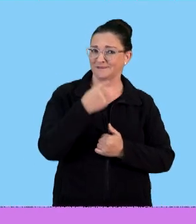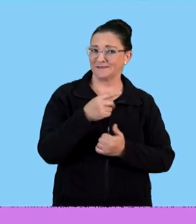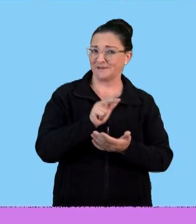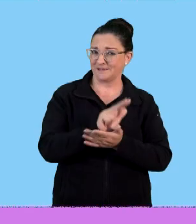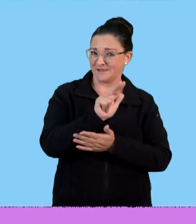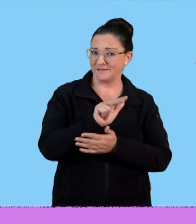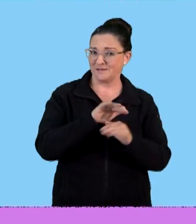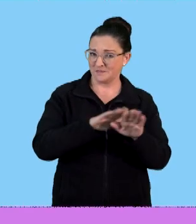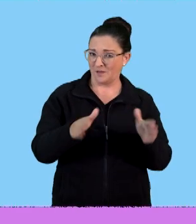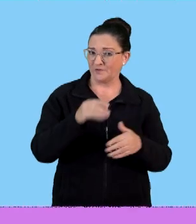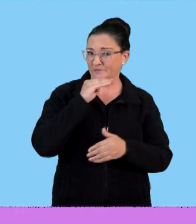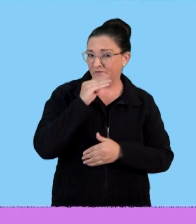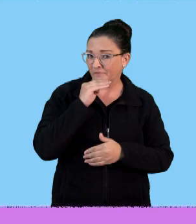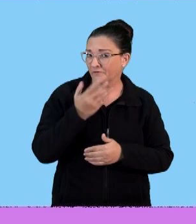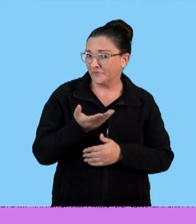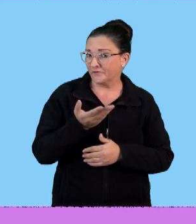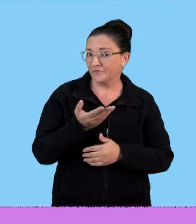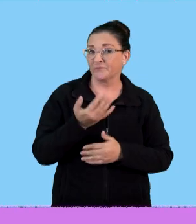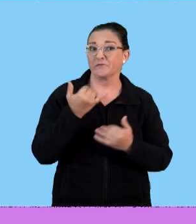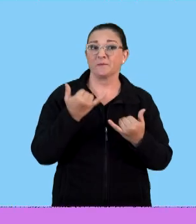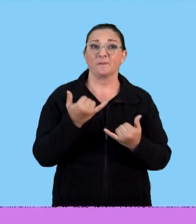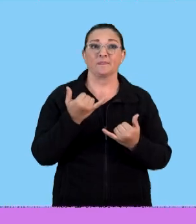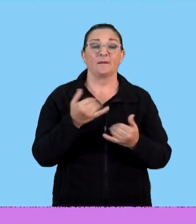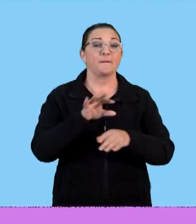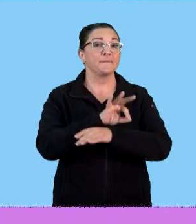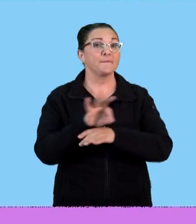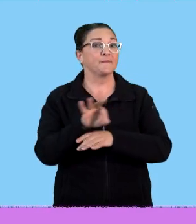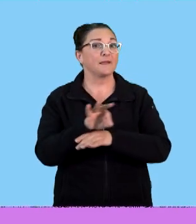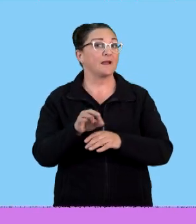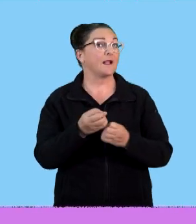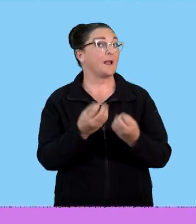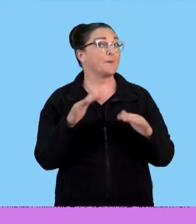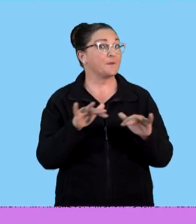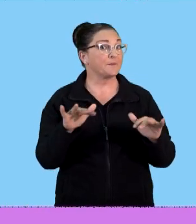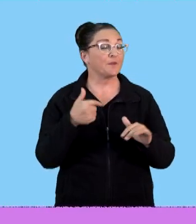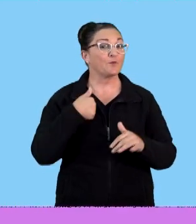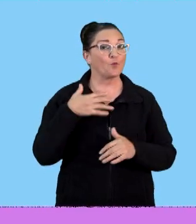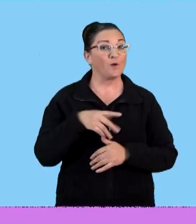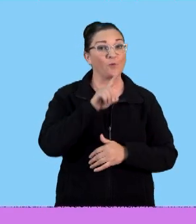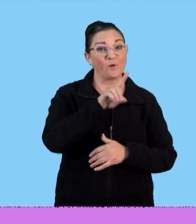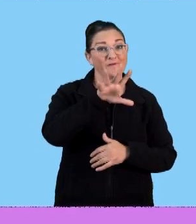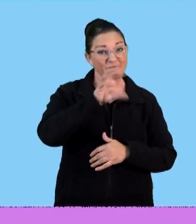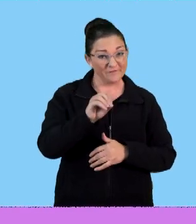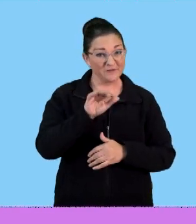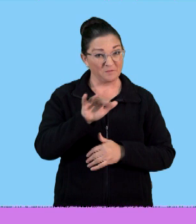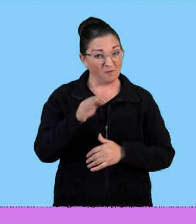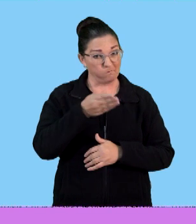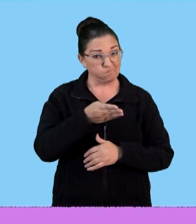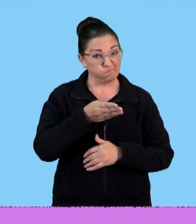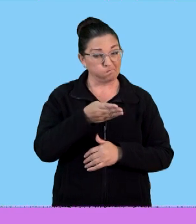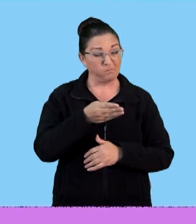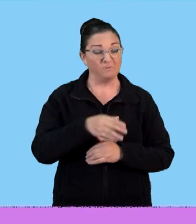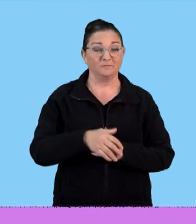are enough. Let's read the question before that. They are planning to invite 150 guests to their wedding,